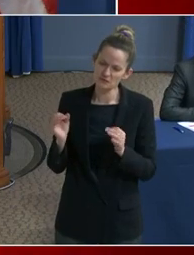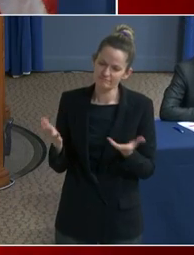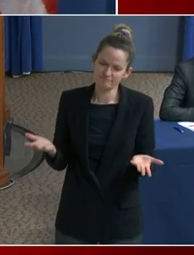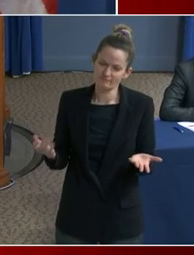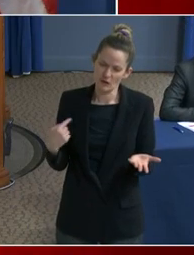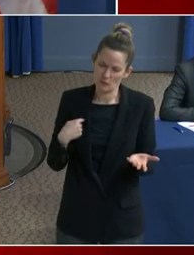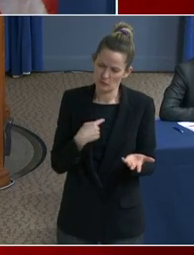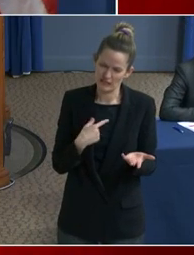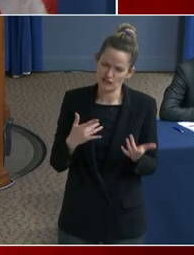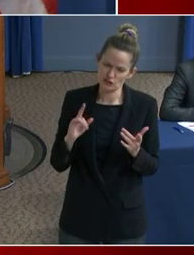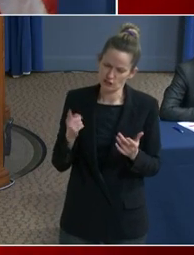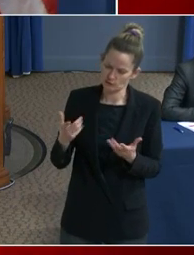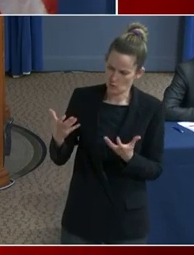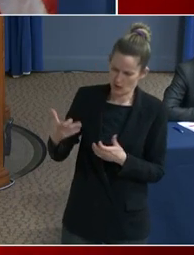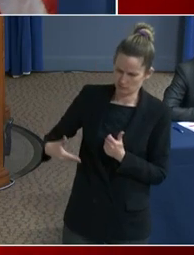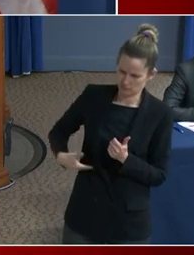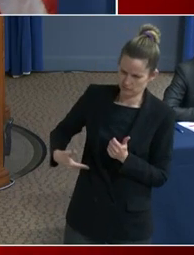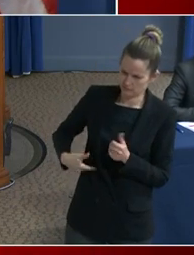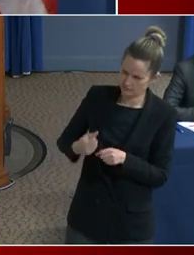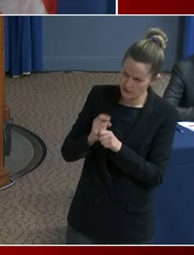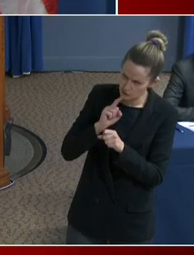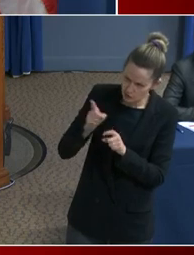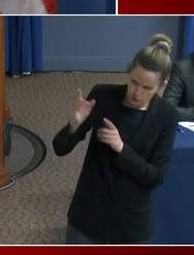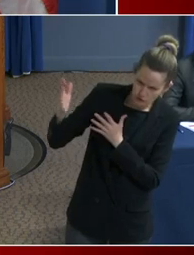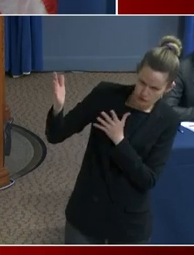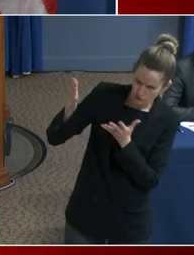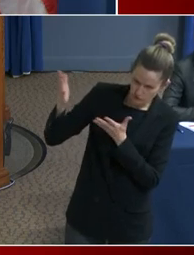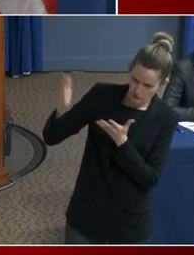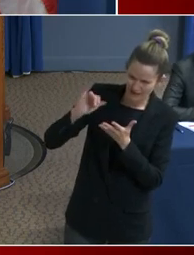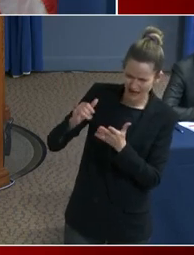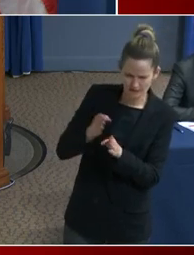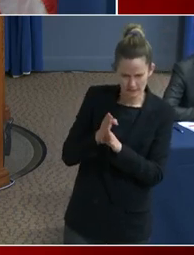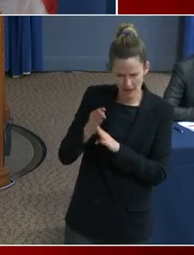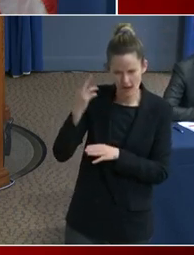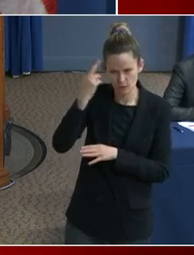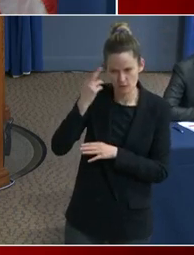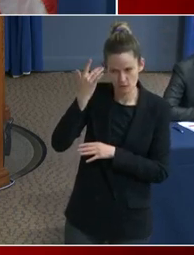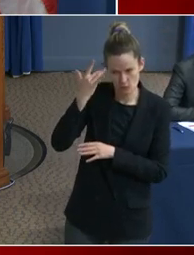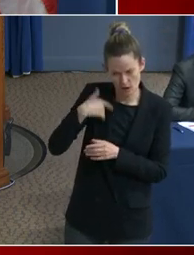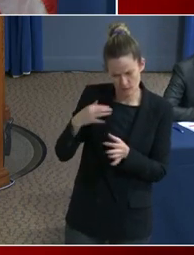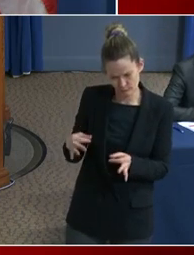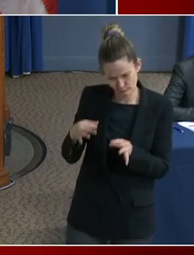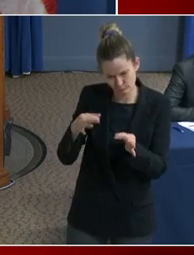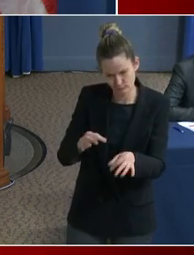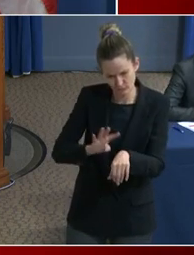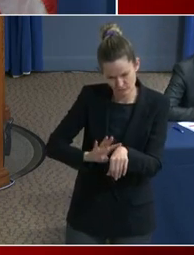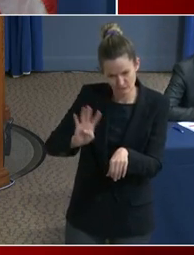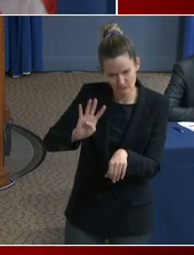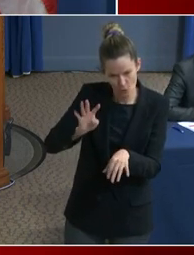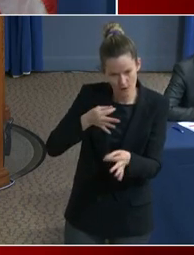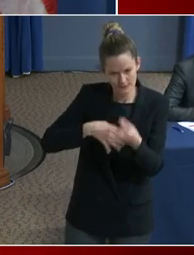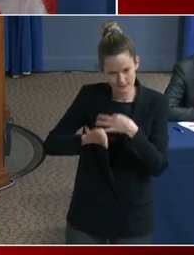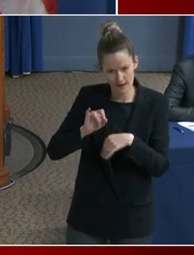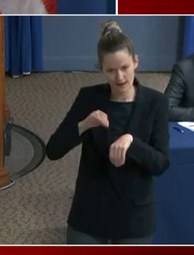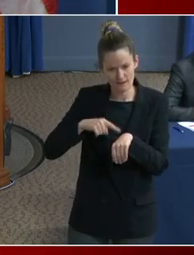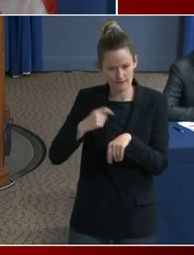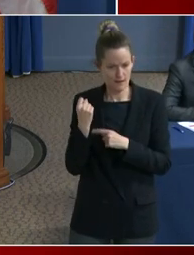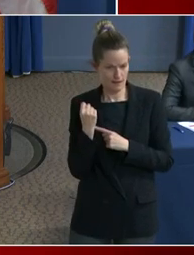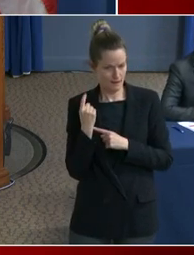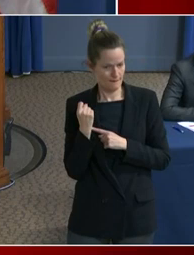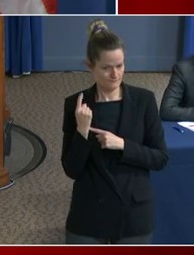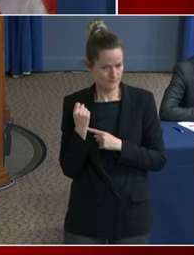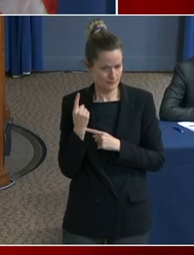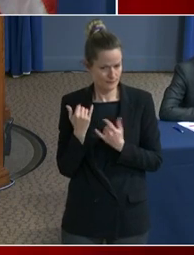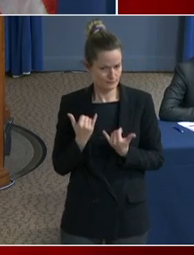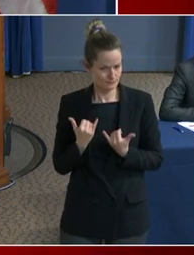he would talk about, but the main reason I wanted to gather today was so that